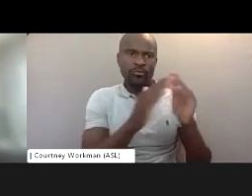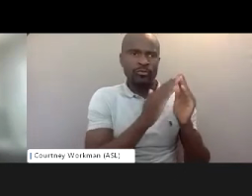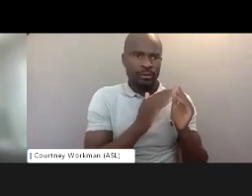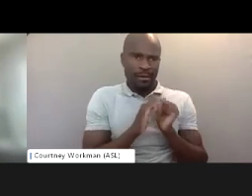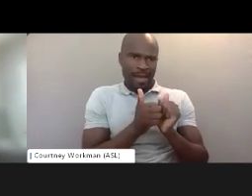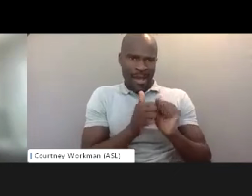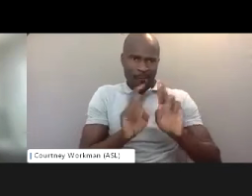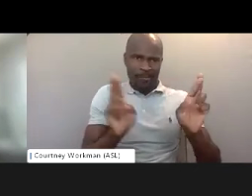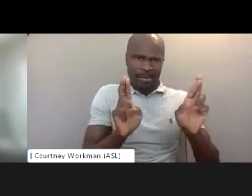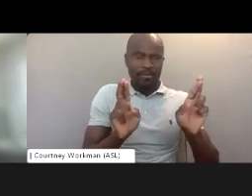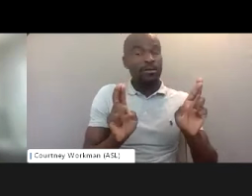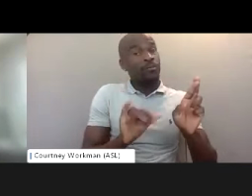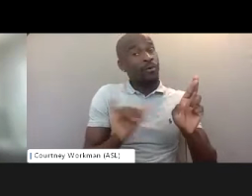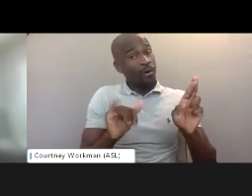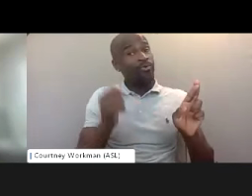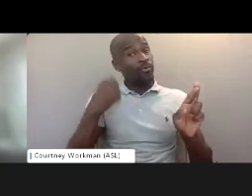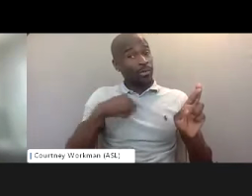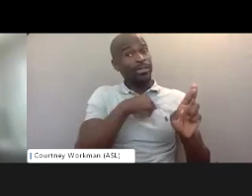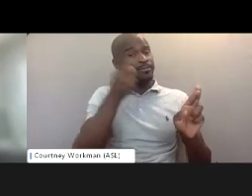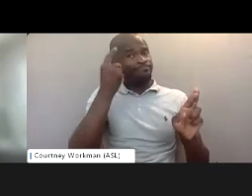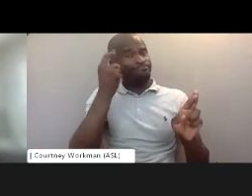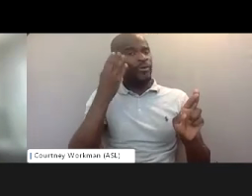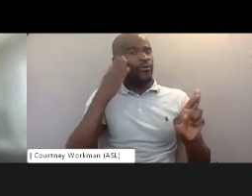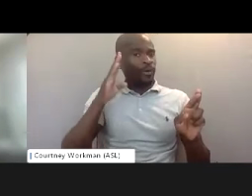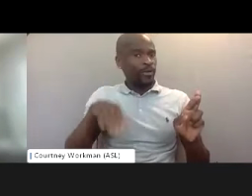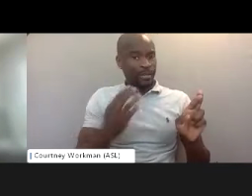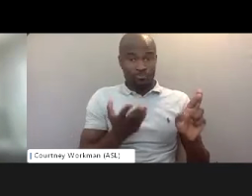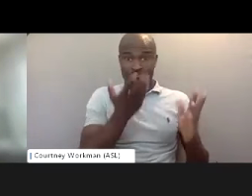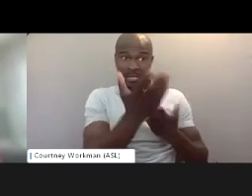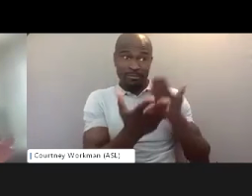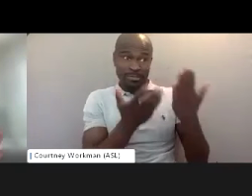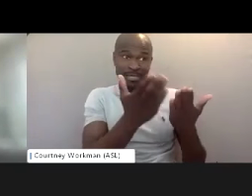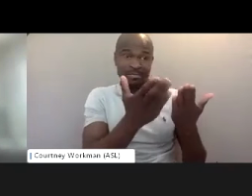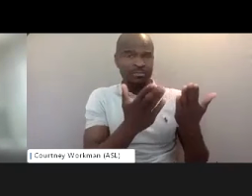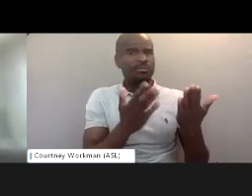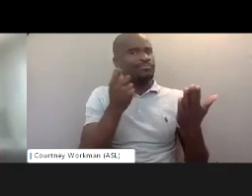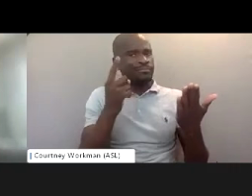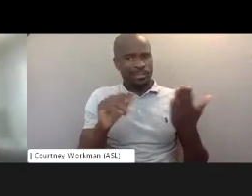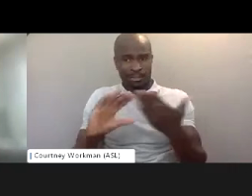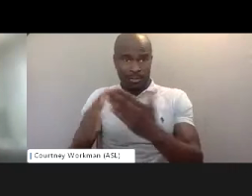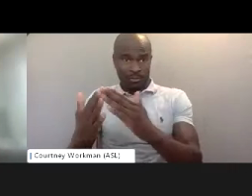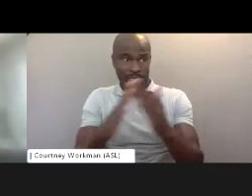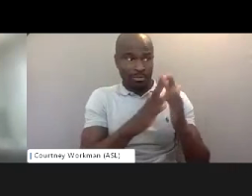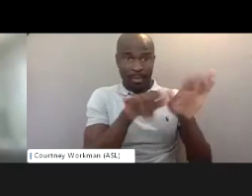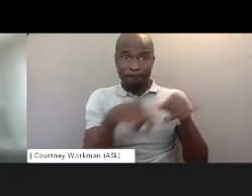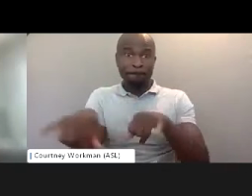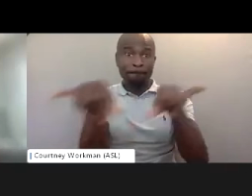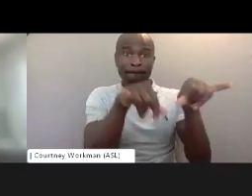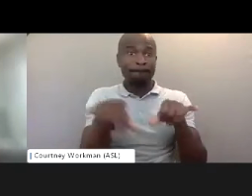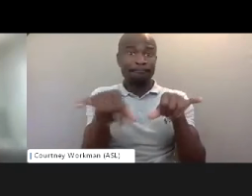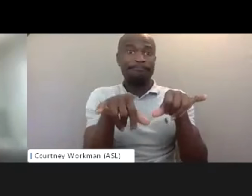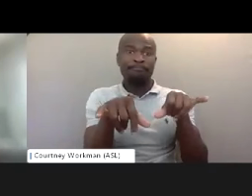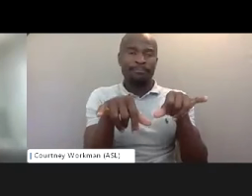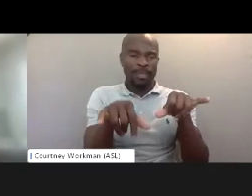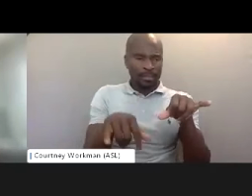is a little bit different. And we have to take these recommendations and take these best practices and really apply them to that particular community to